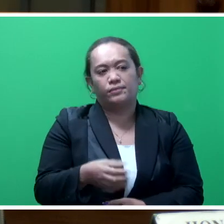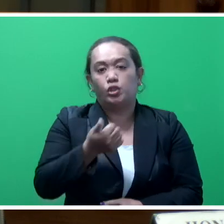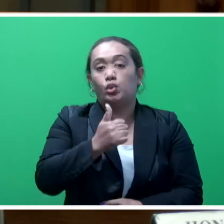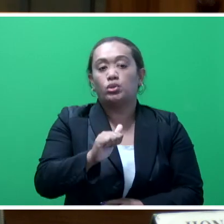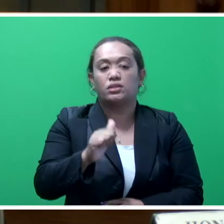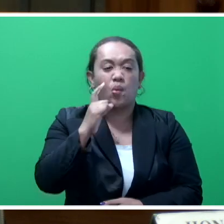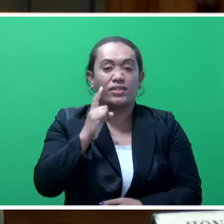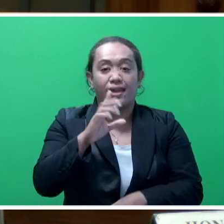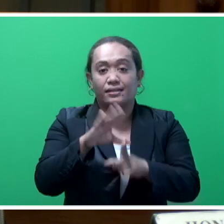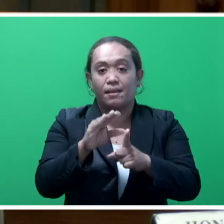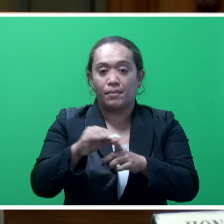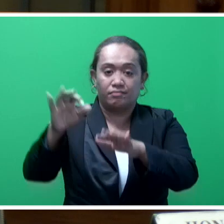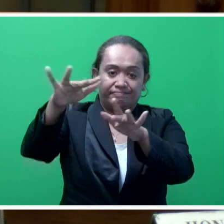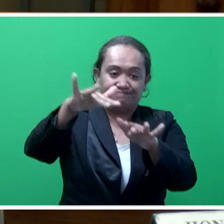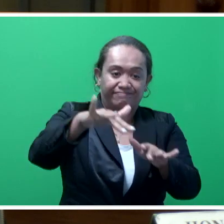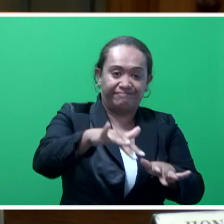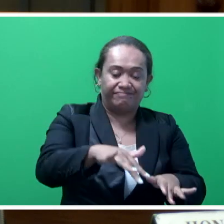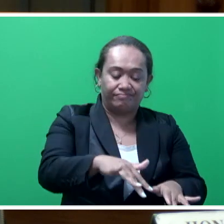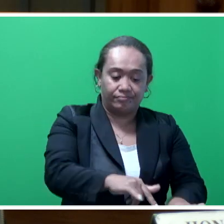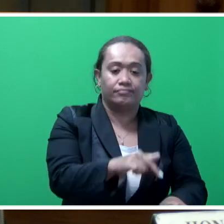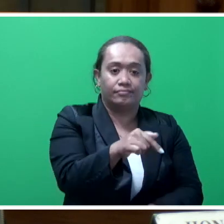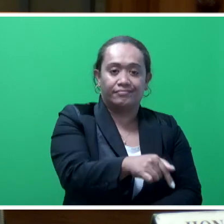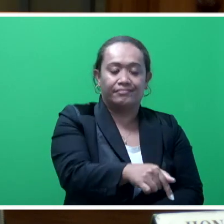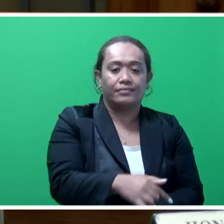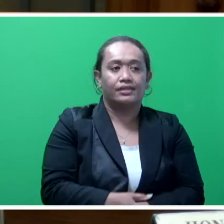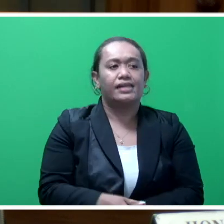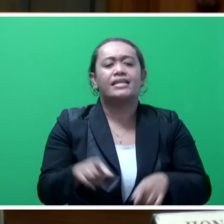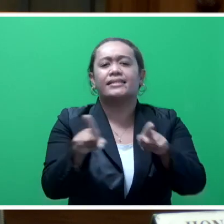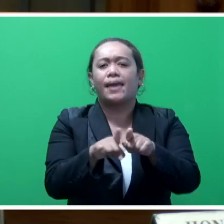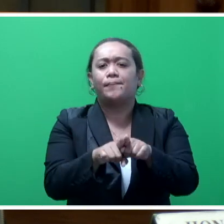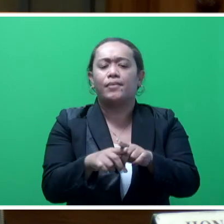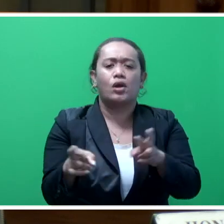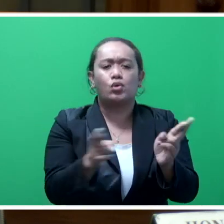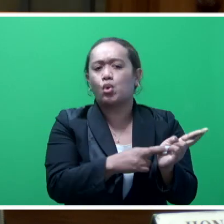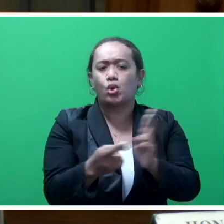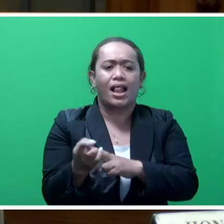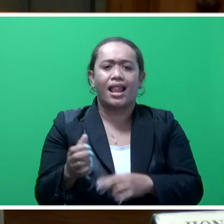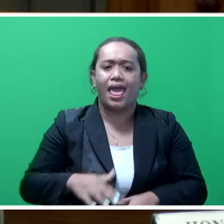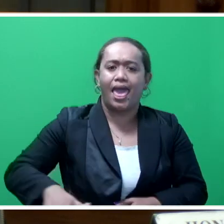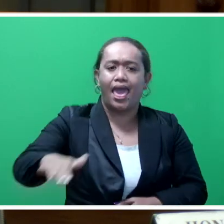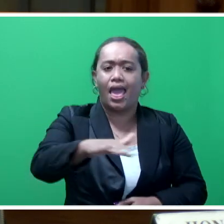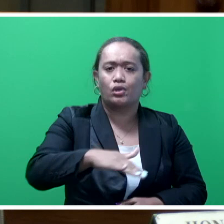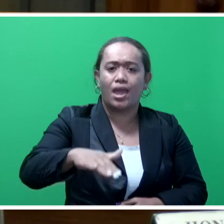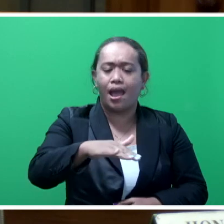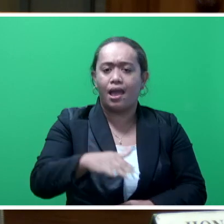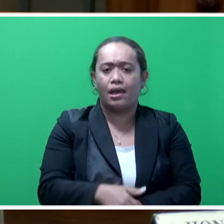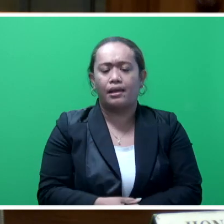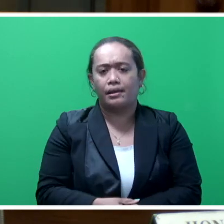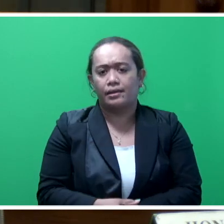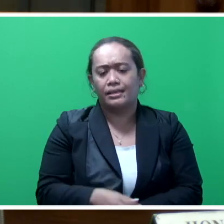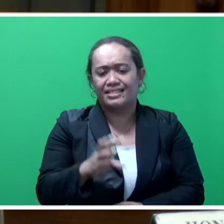Mr. Speaker, also in the rural areas, farm households are